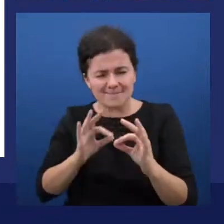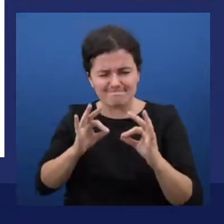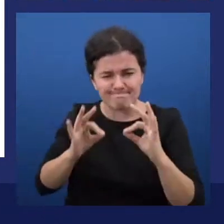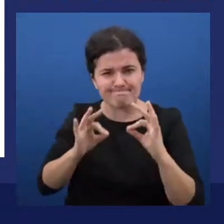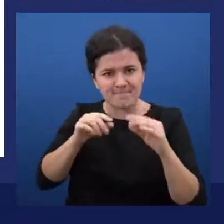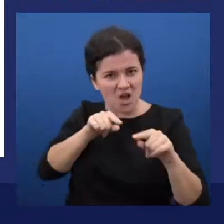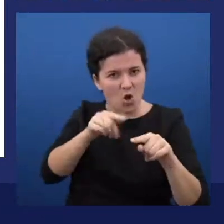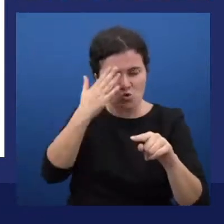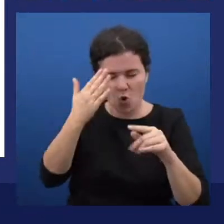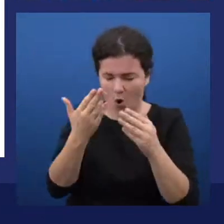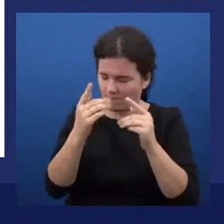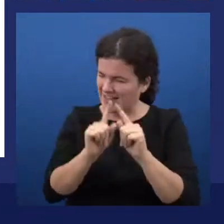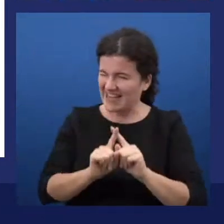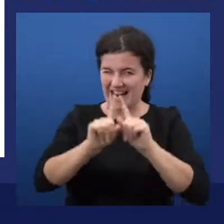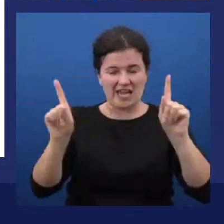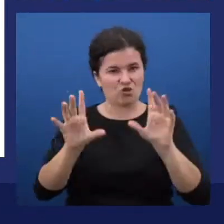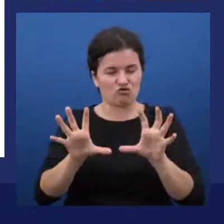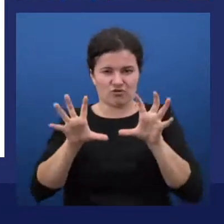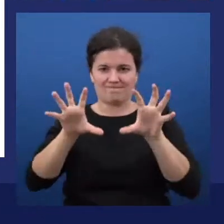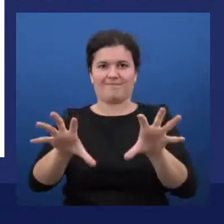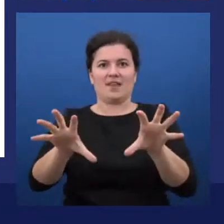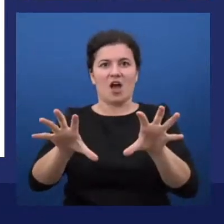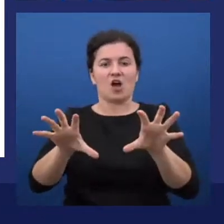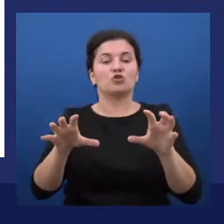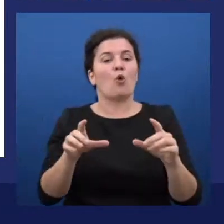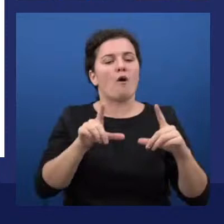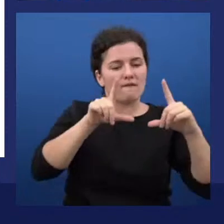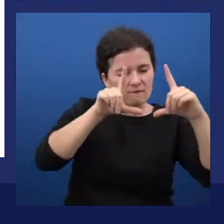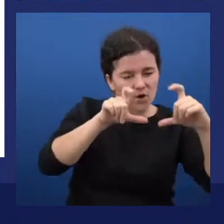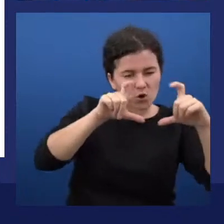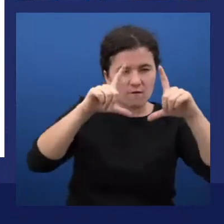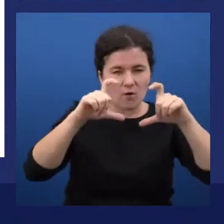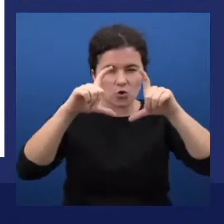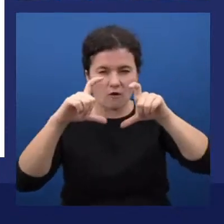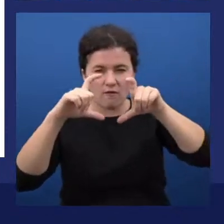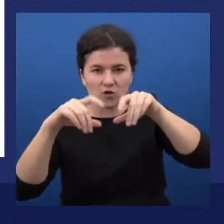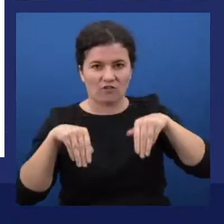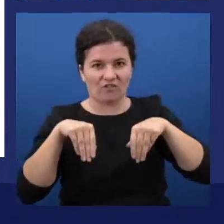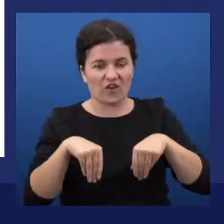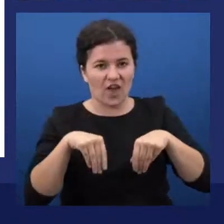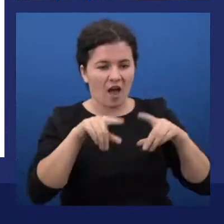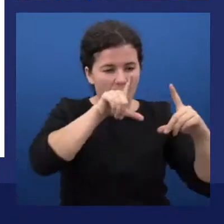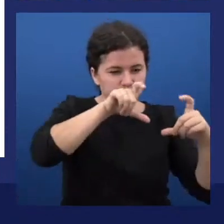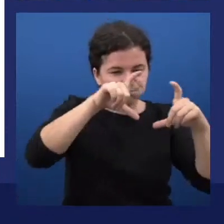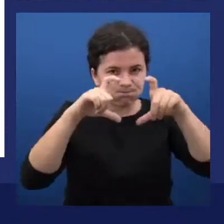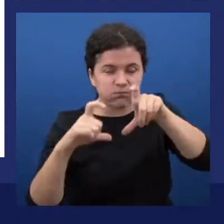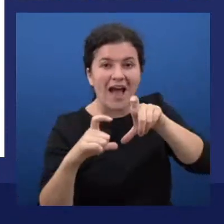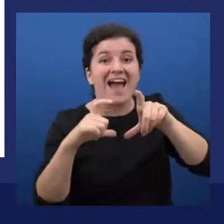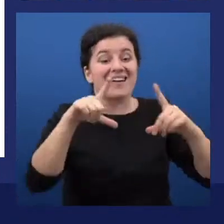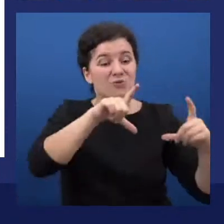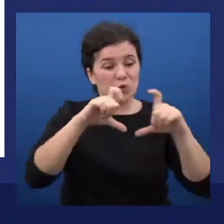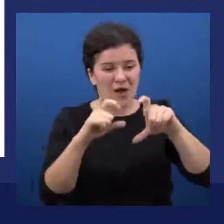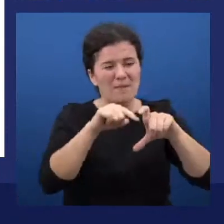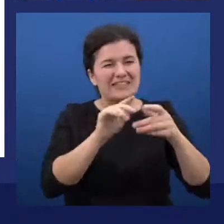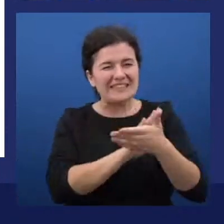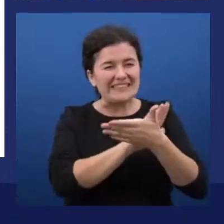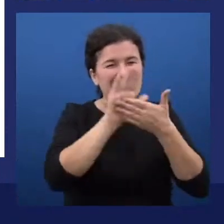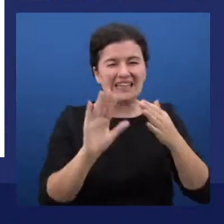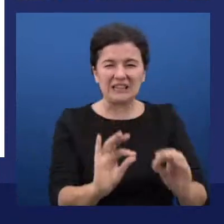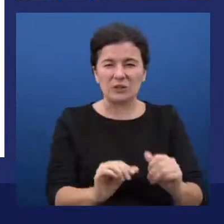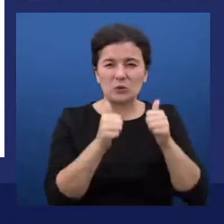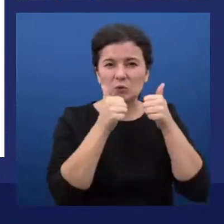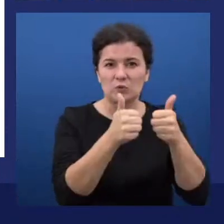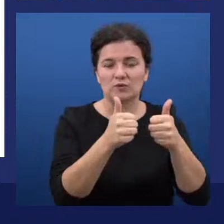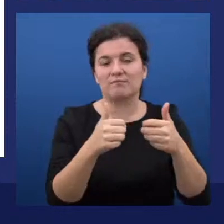clear pictures, and of course not, yeah, you need good material. It's still a little bit, you know, crap in, crap out,